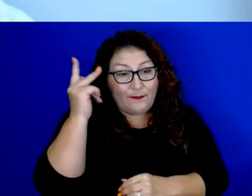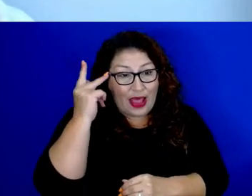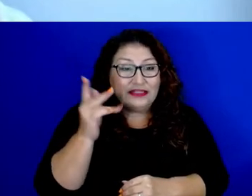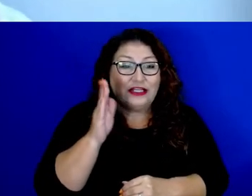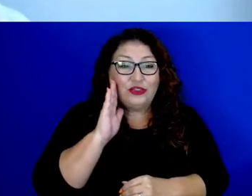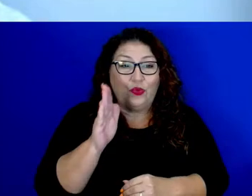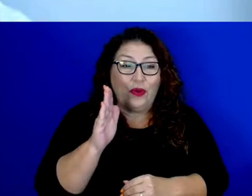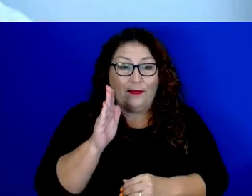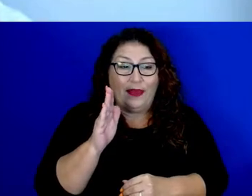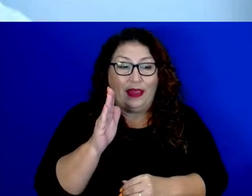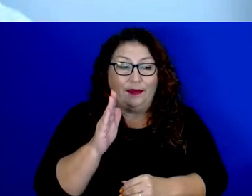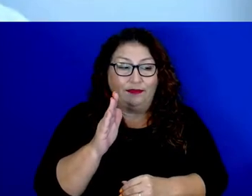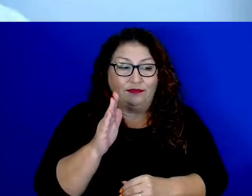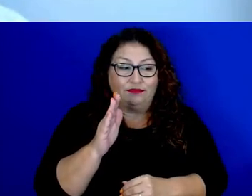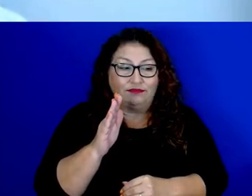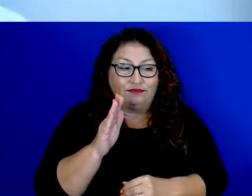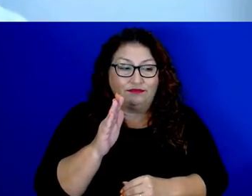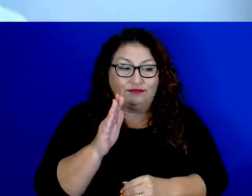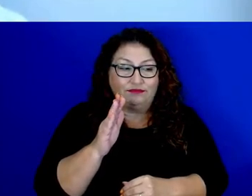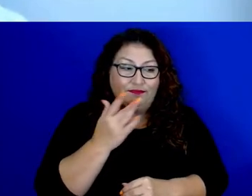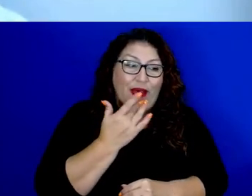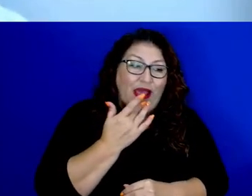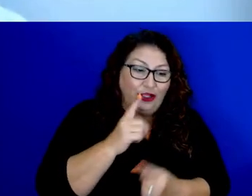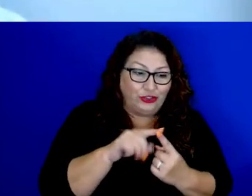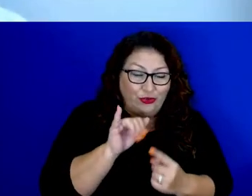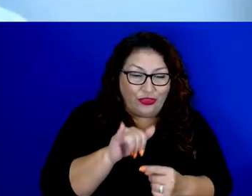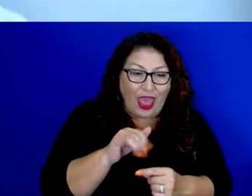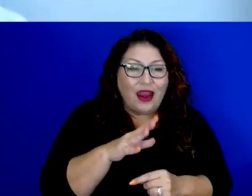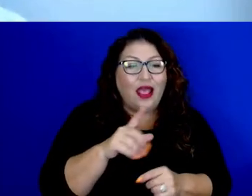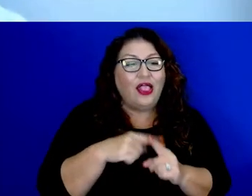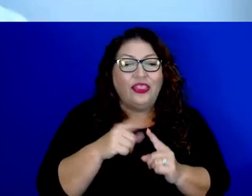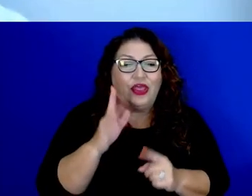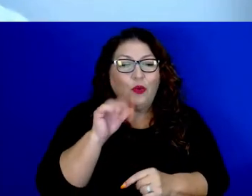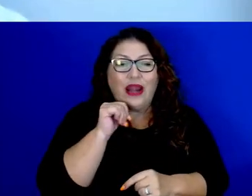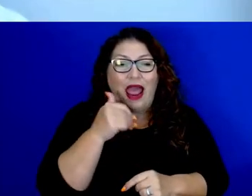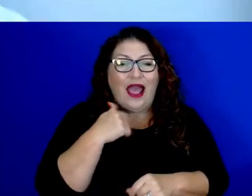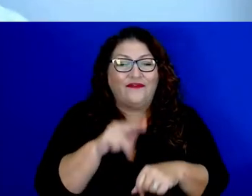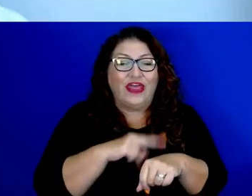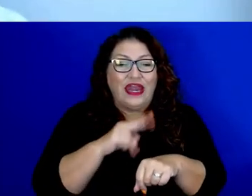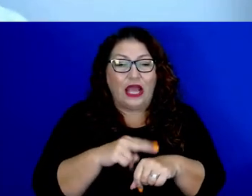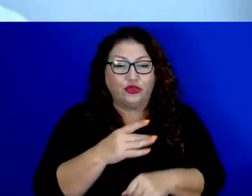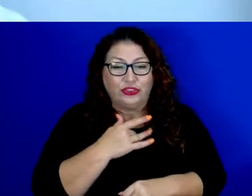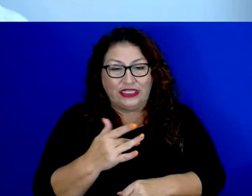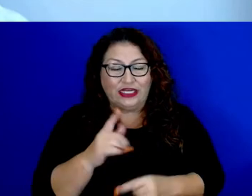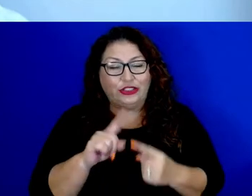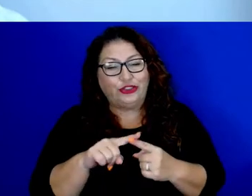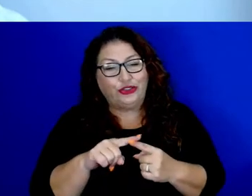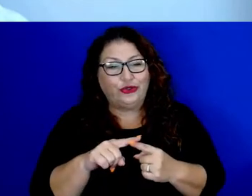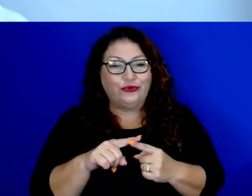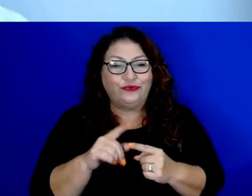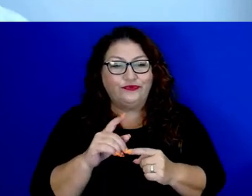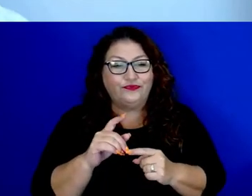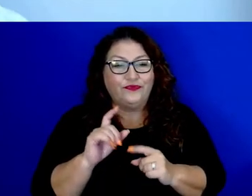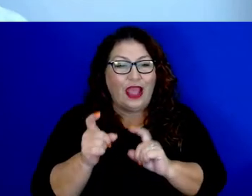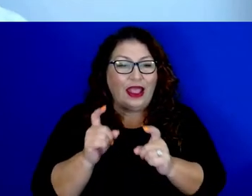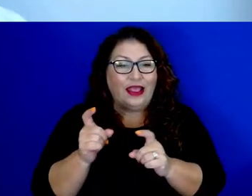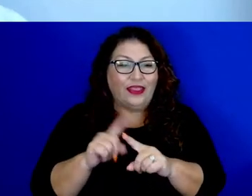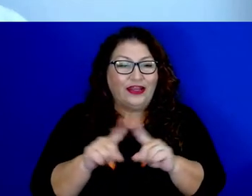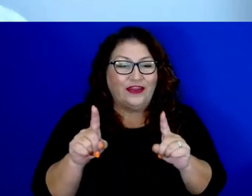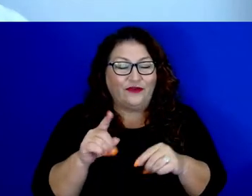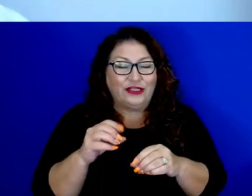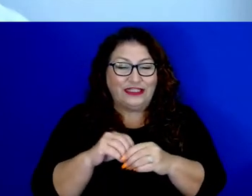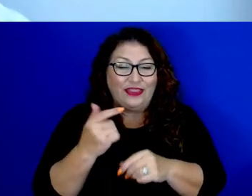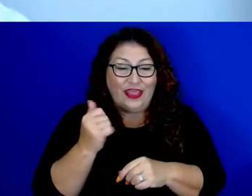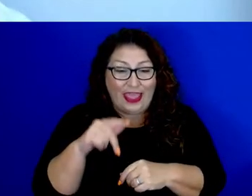then, it will not have the natural tendency to alleviate the difference in the gaps. So that's actually, I think,